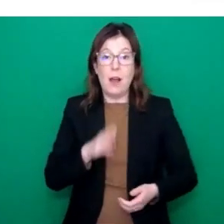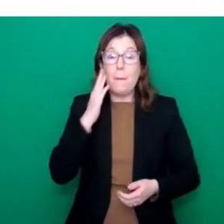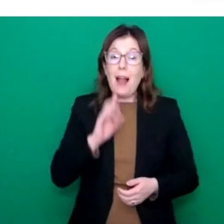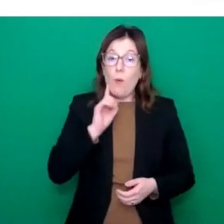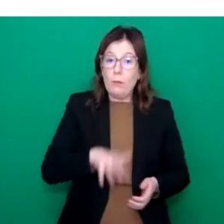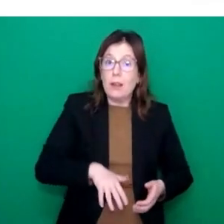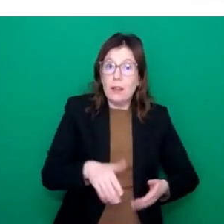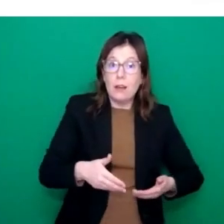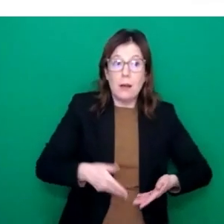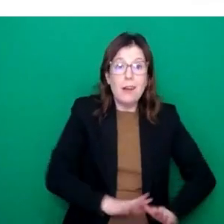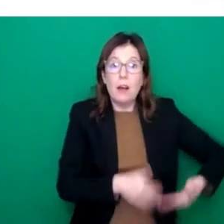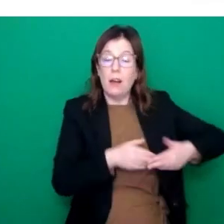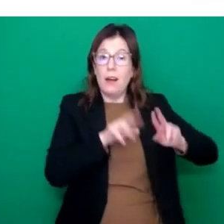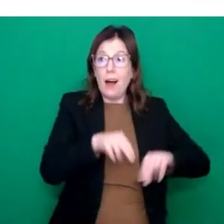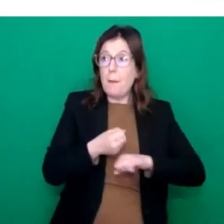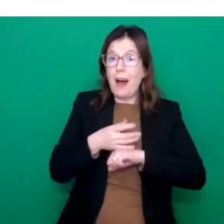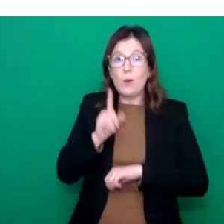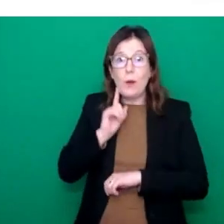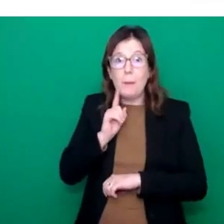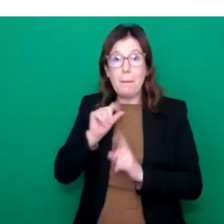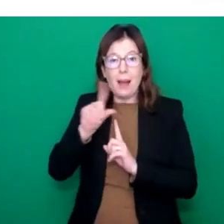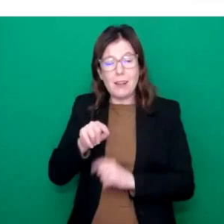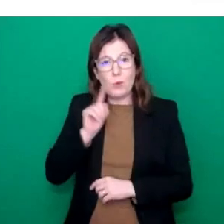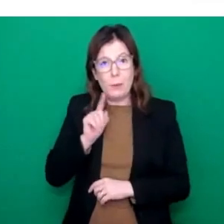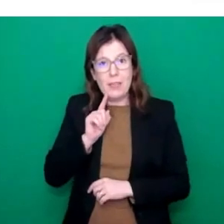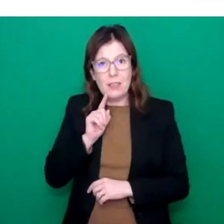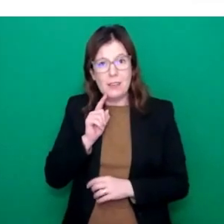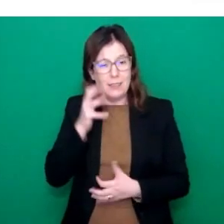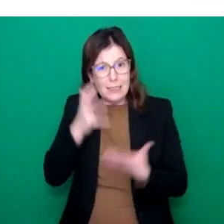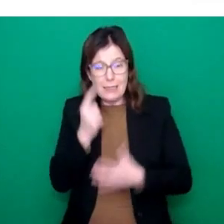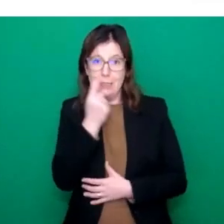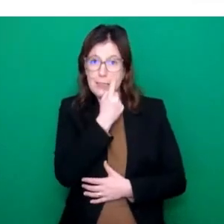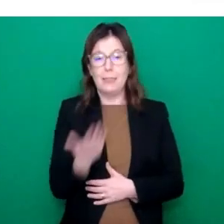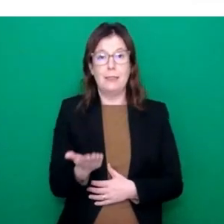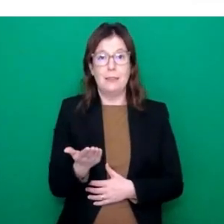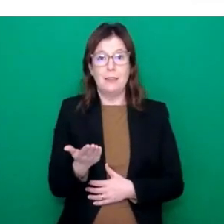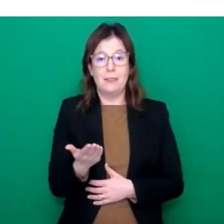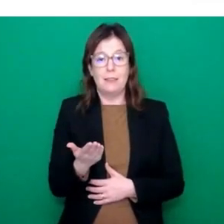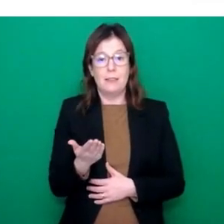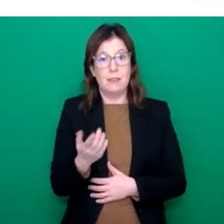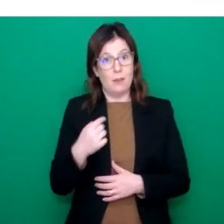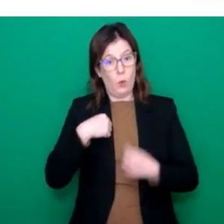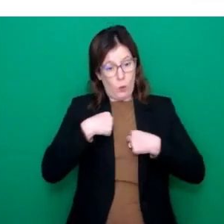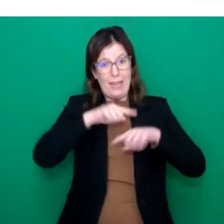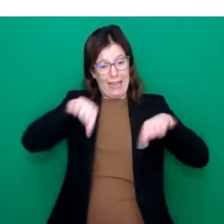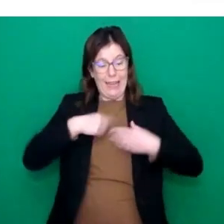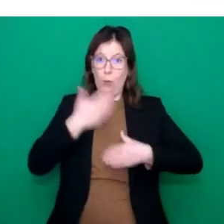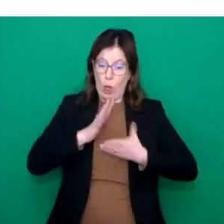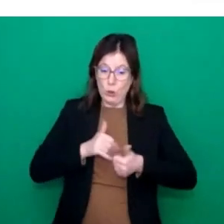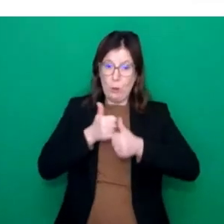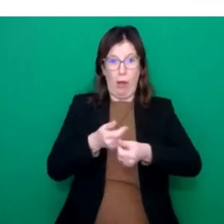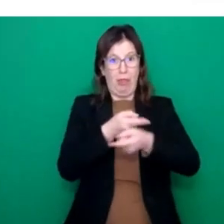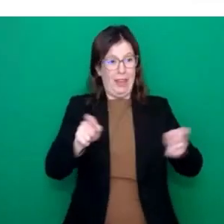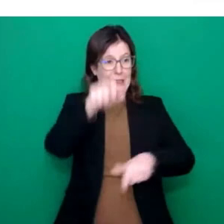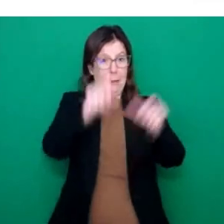for Bangladeshi women, for Pakistani women. What does this mean for the people we support with the issues going on